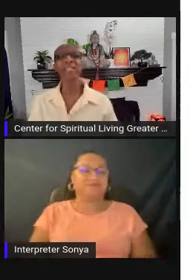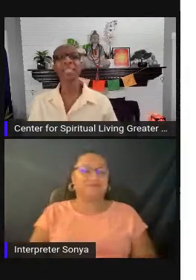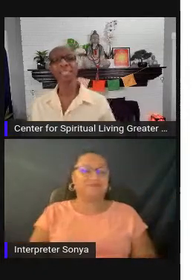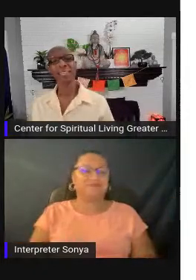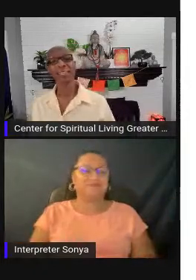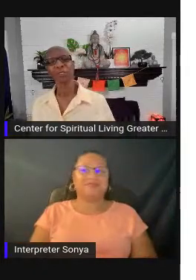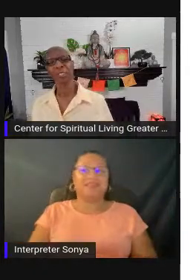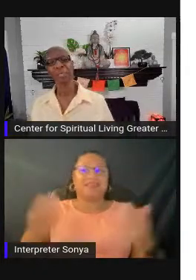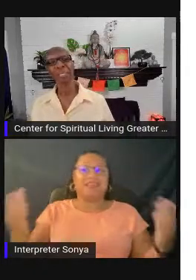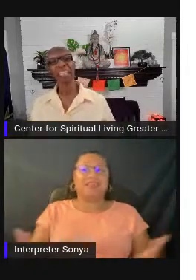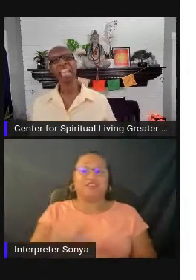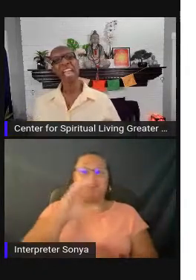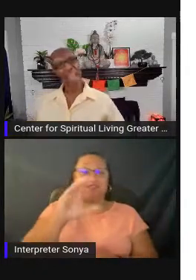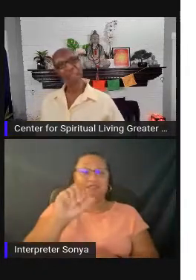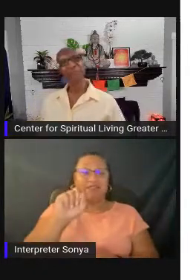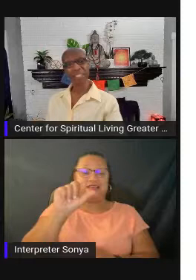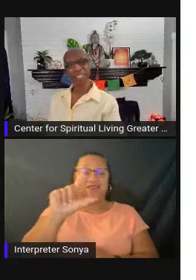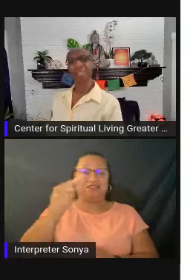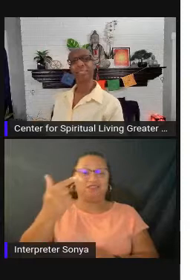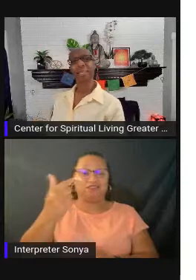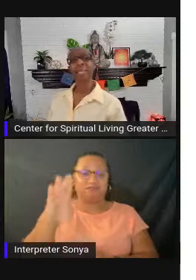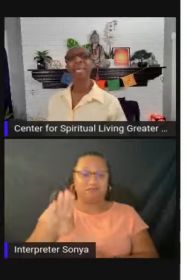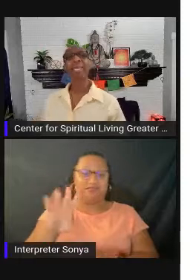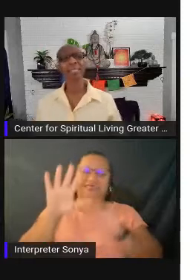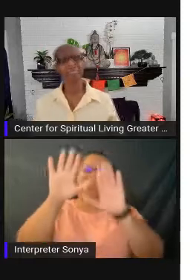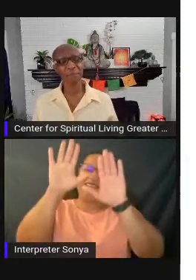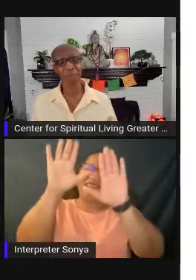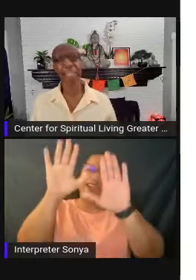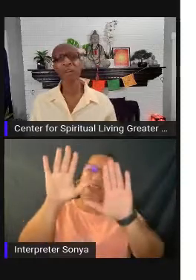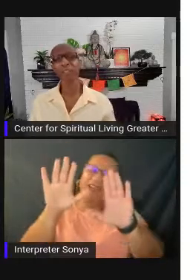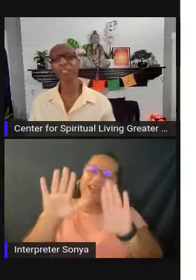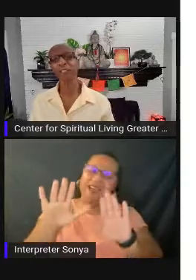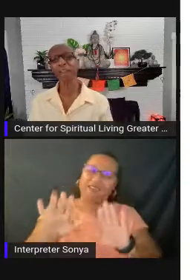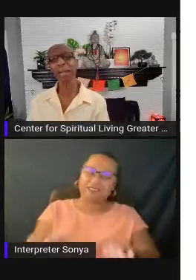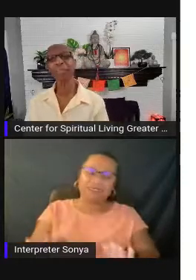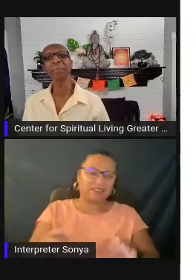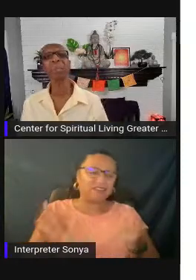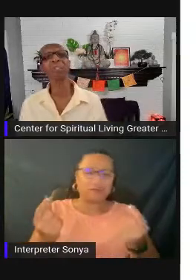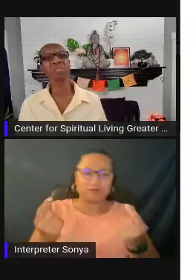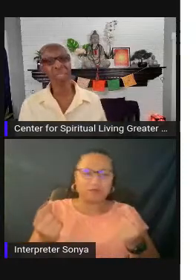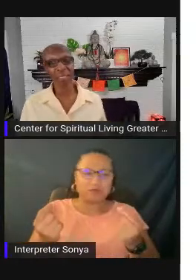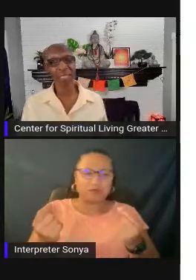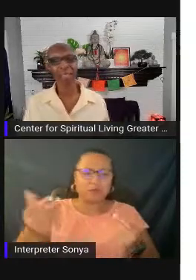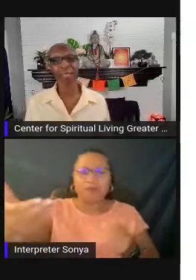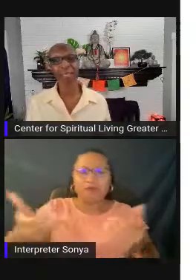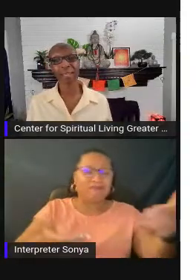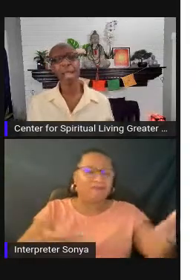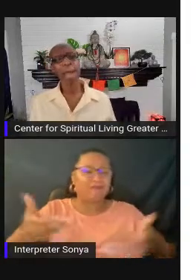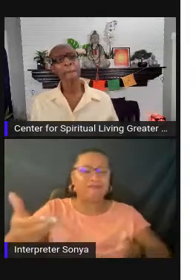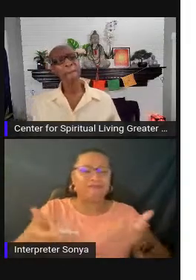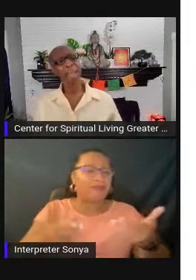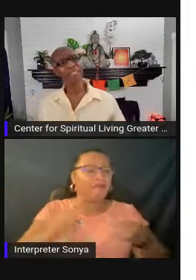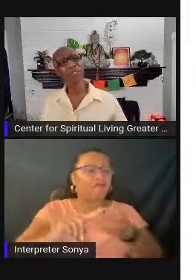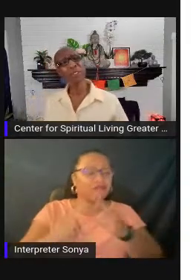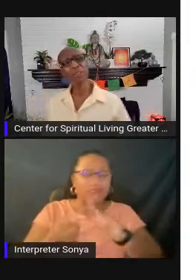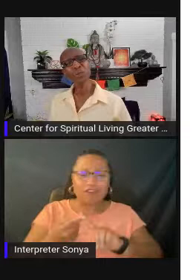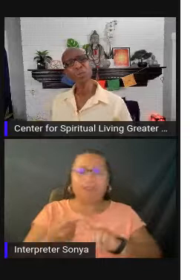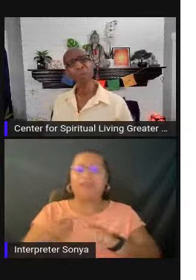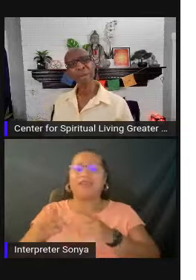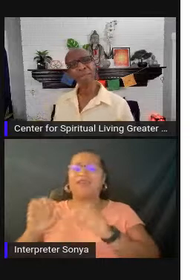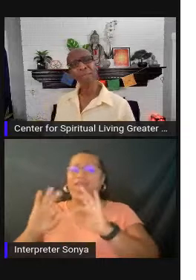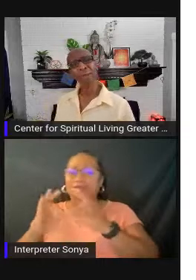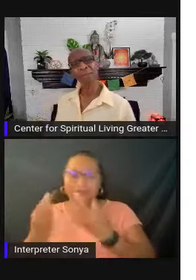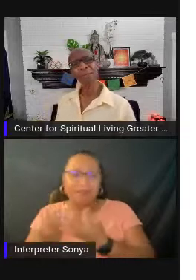At CSLGB every Sunday is an invite a friend or family member Sunday. Make sure